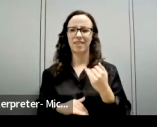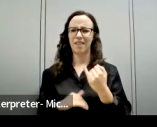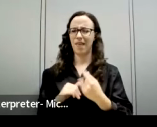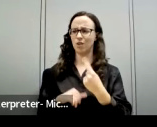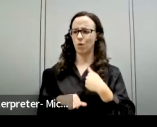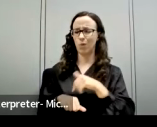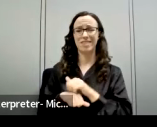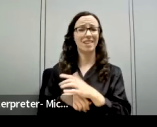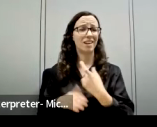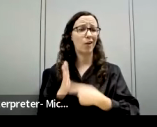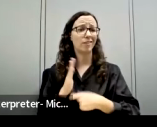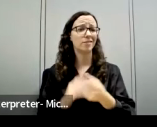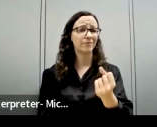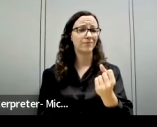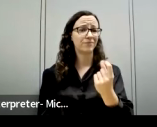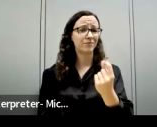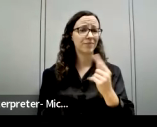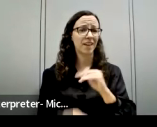was $11.